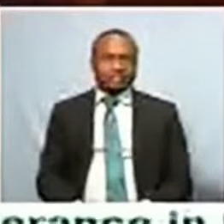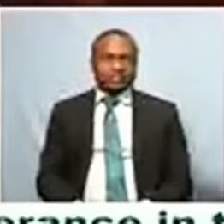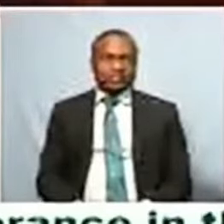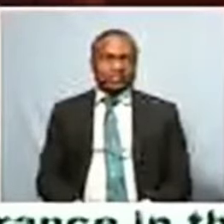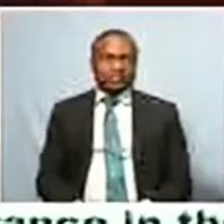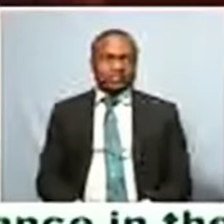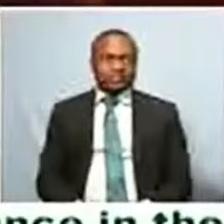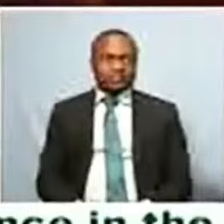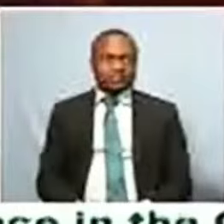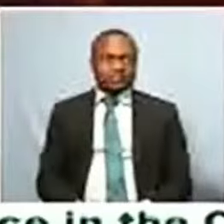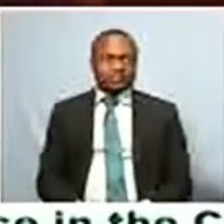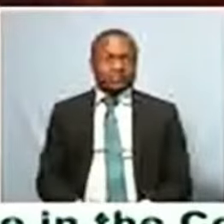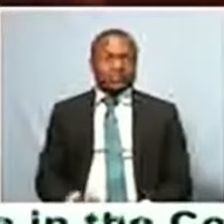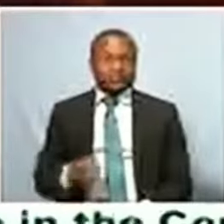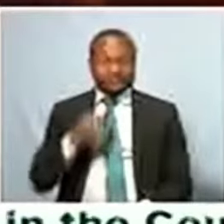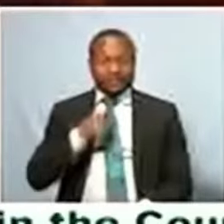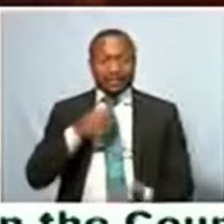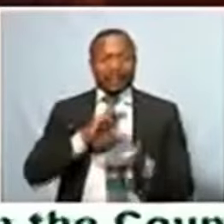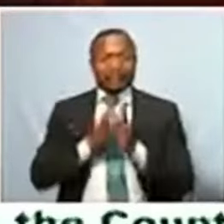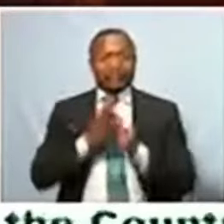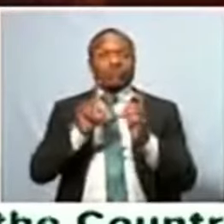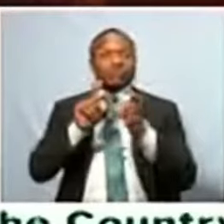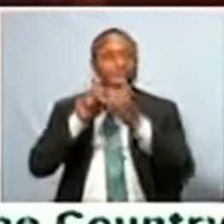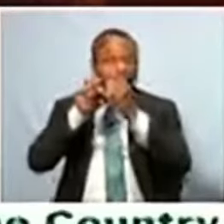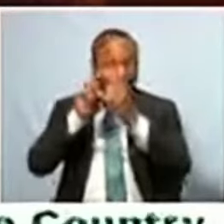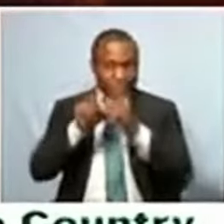fire, I get affected.